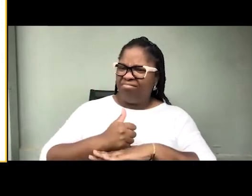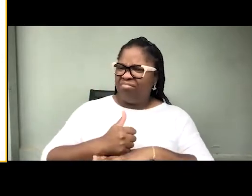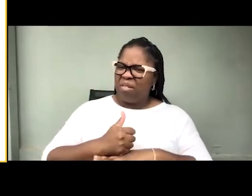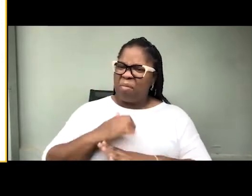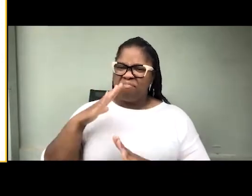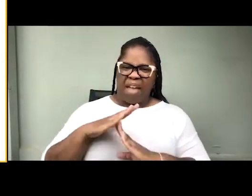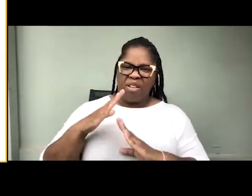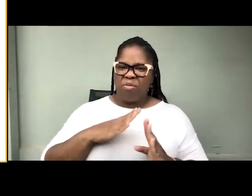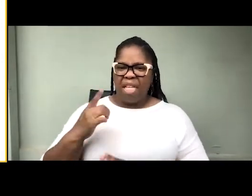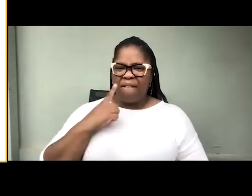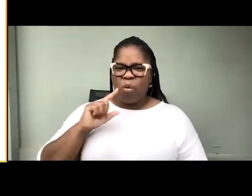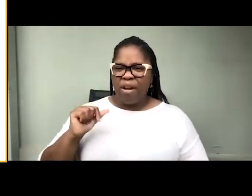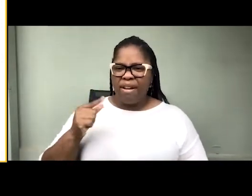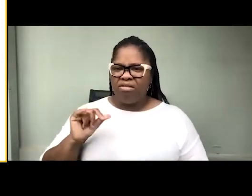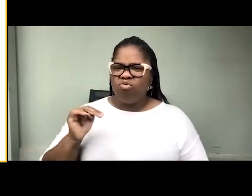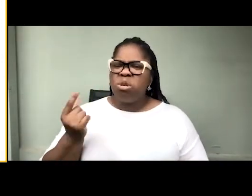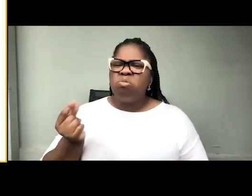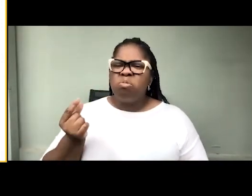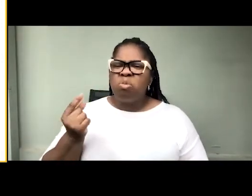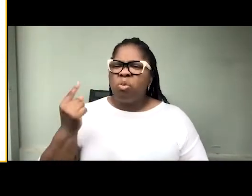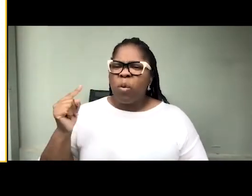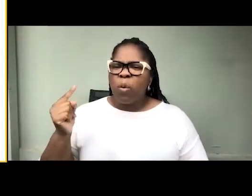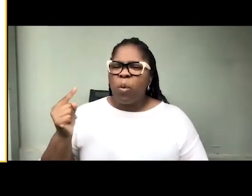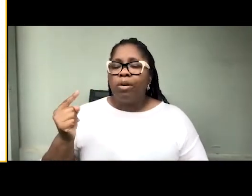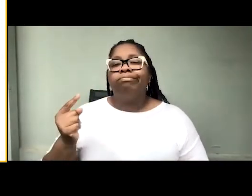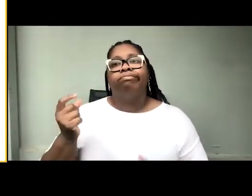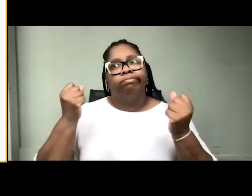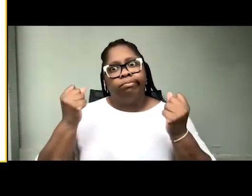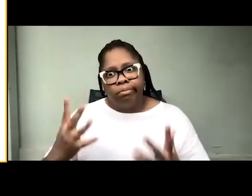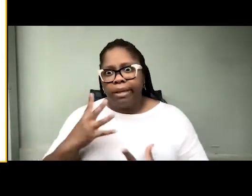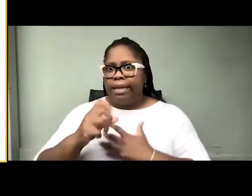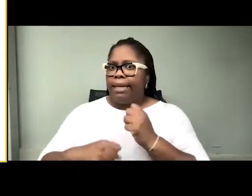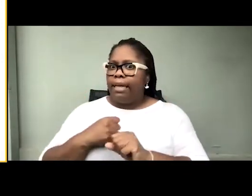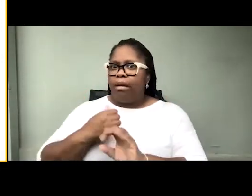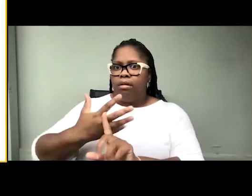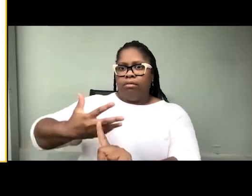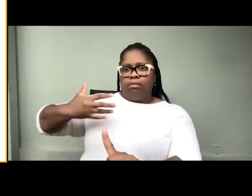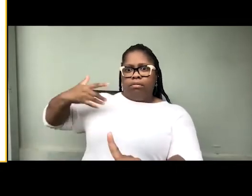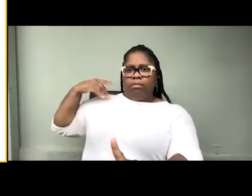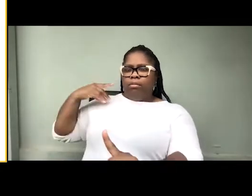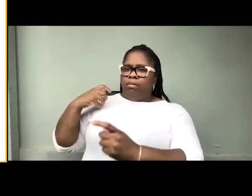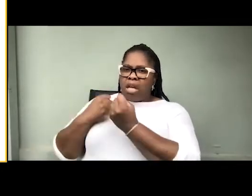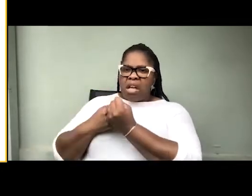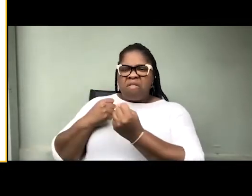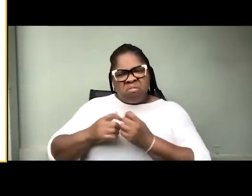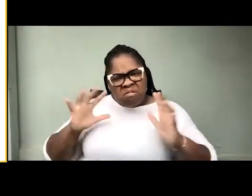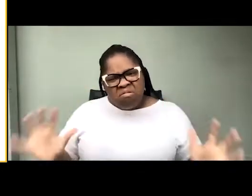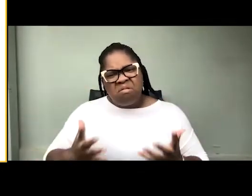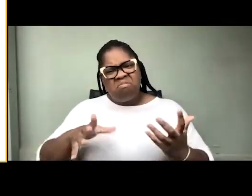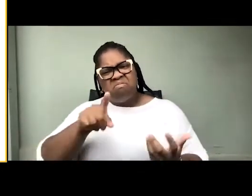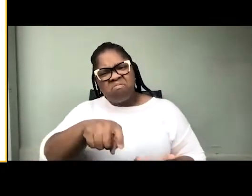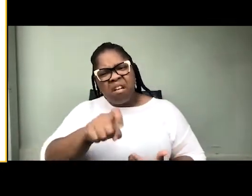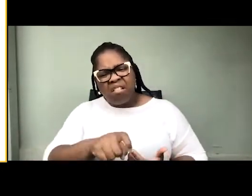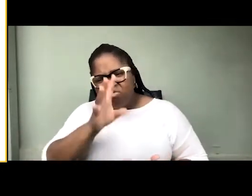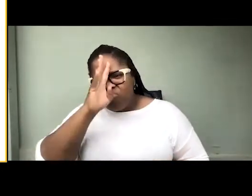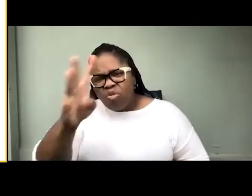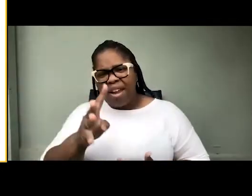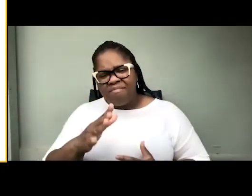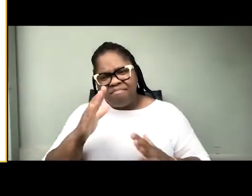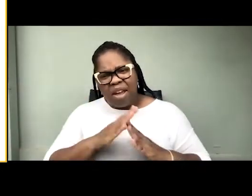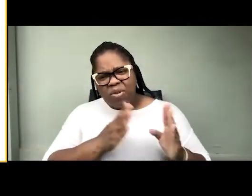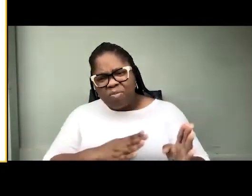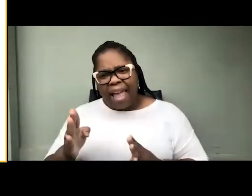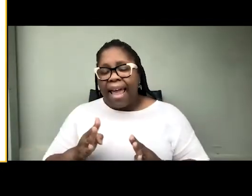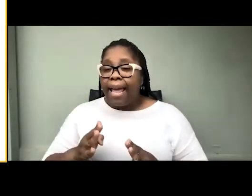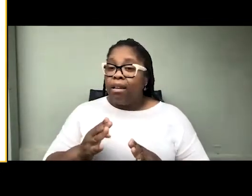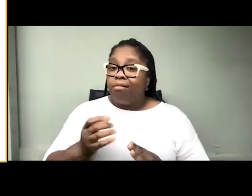Aging. There's been years and years of advocacy for California to create its own Master Plan for Aging. Only a handful of